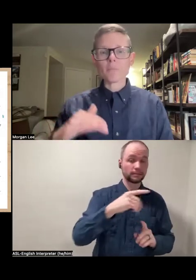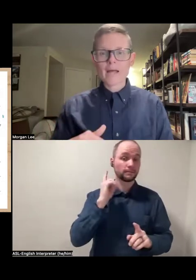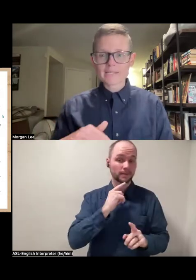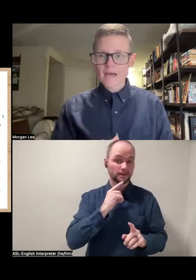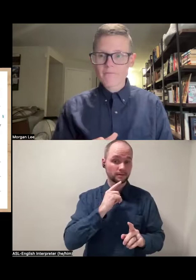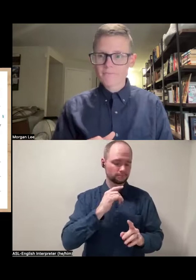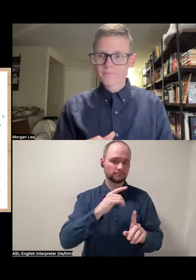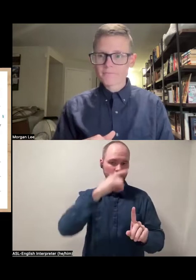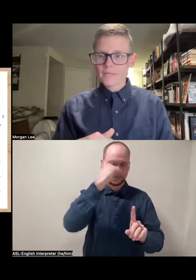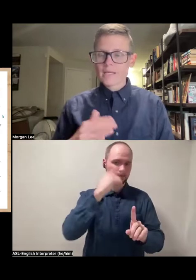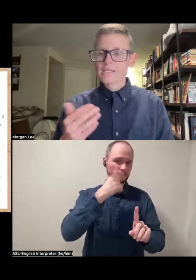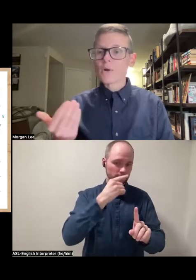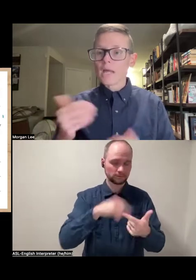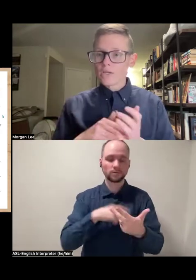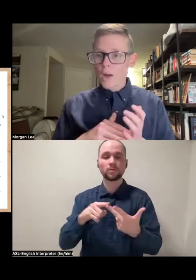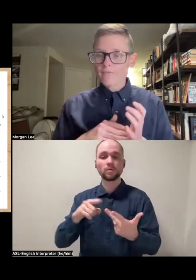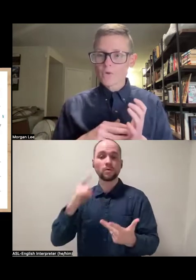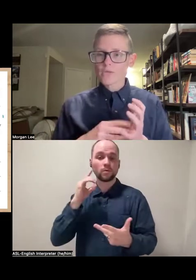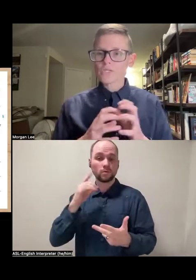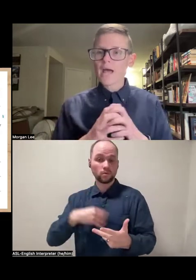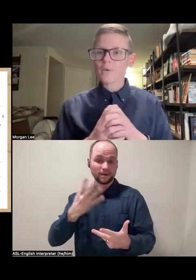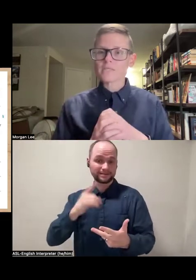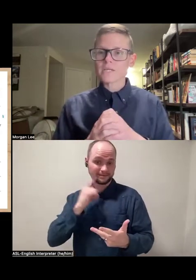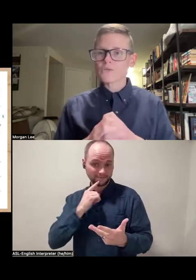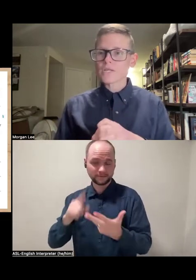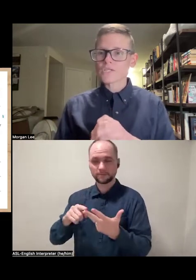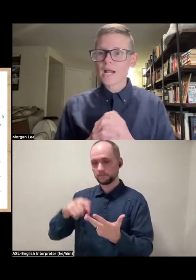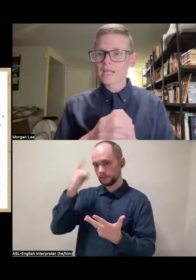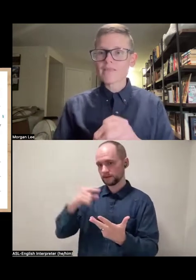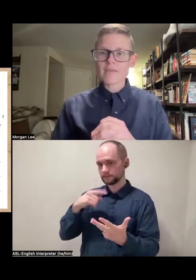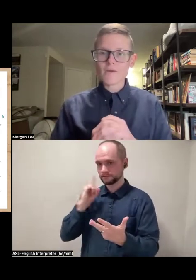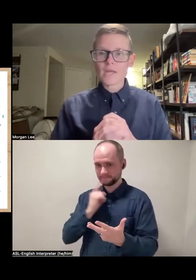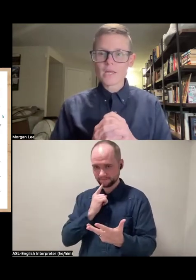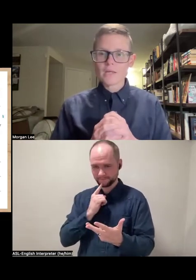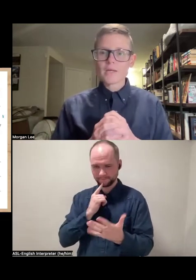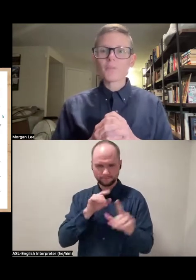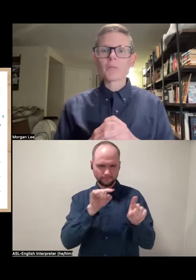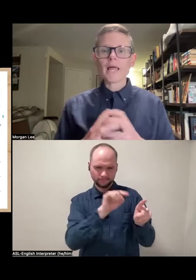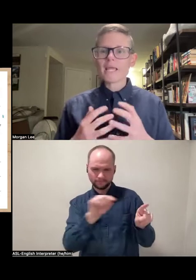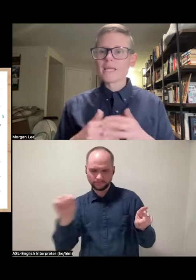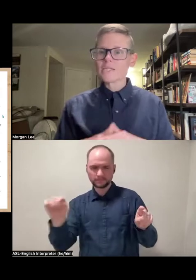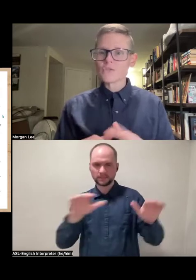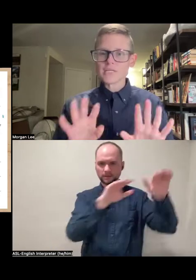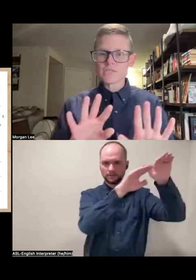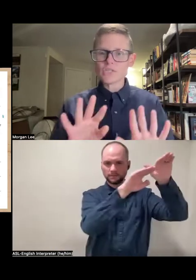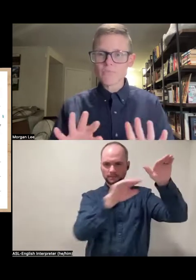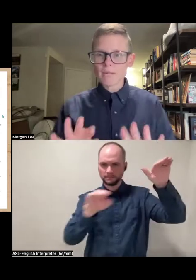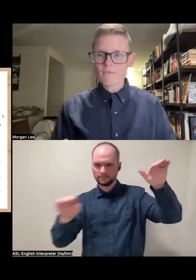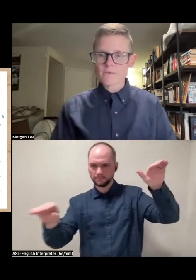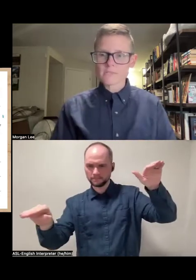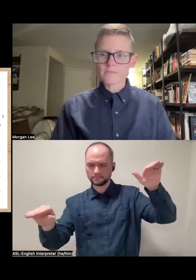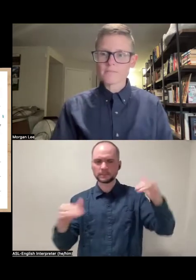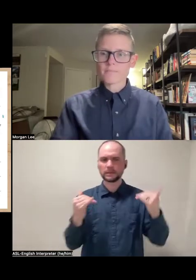then Black deaf. And so again, you have to question, how does intersectionality theory play into these